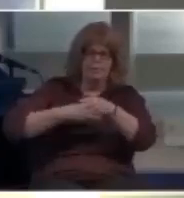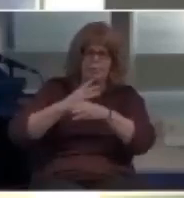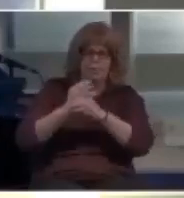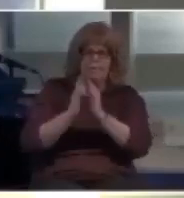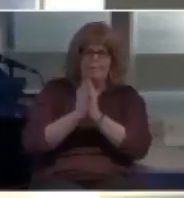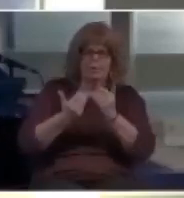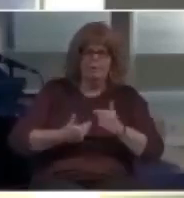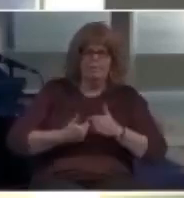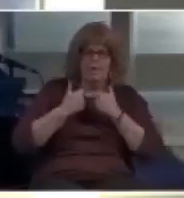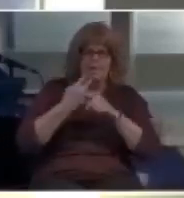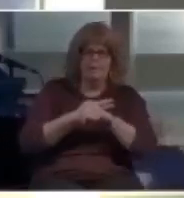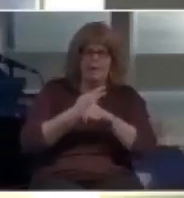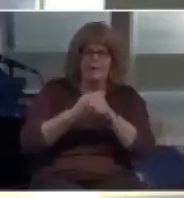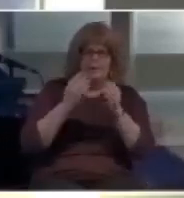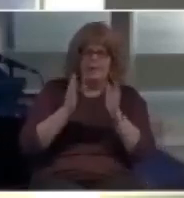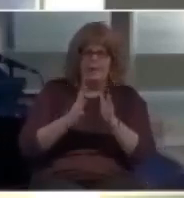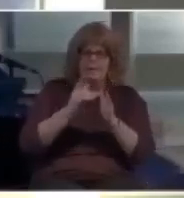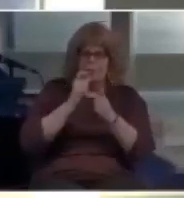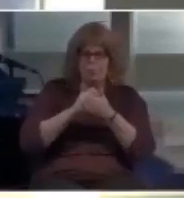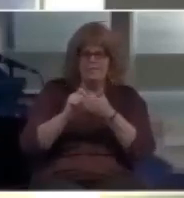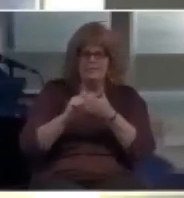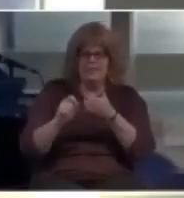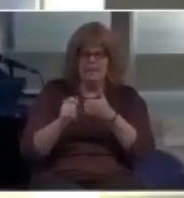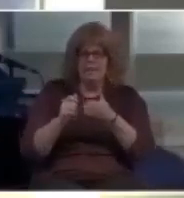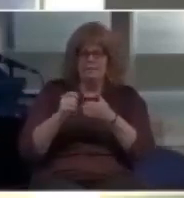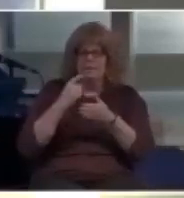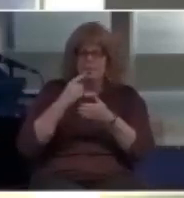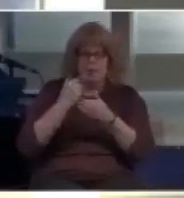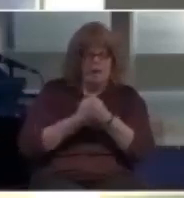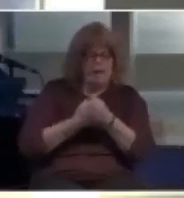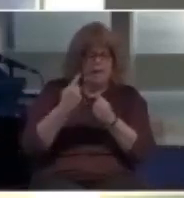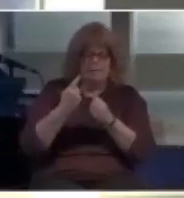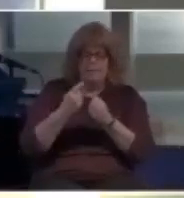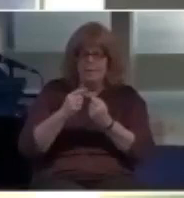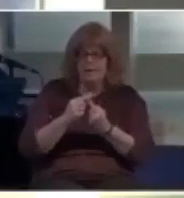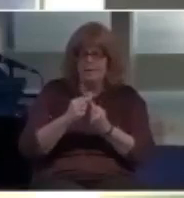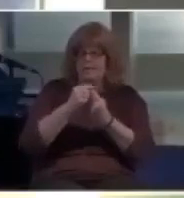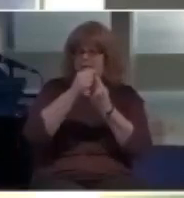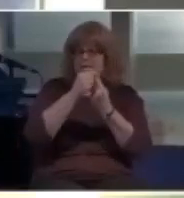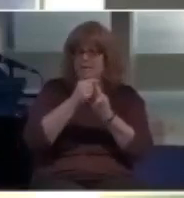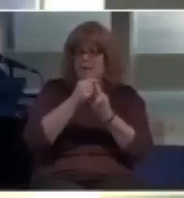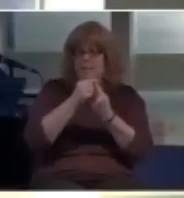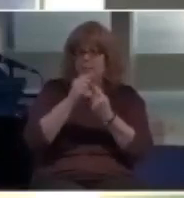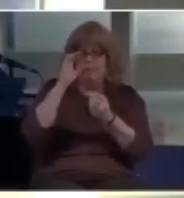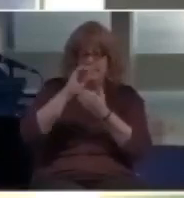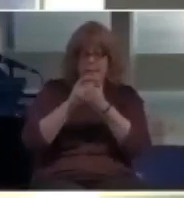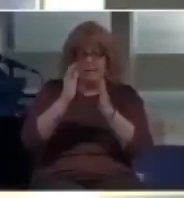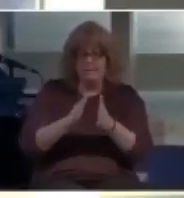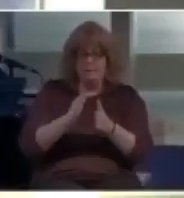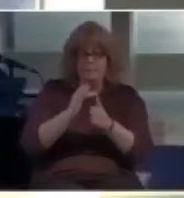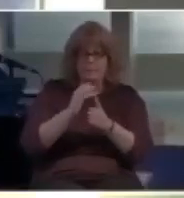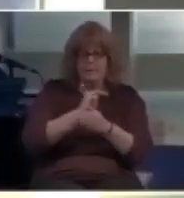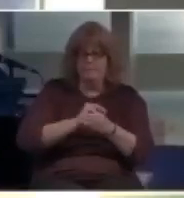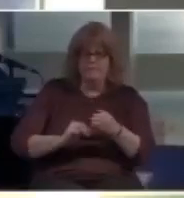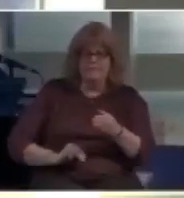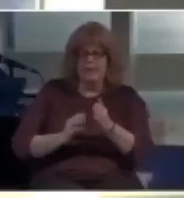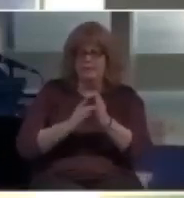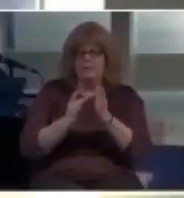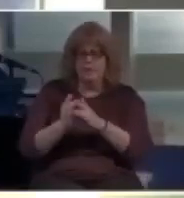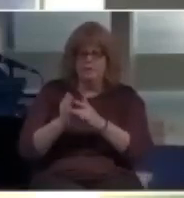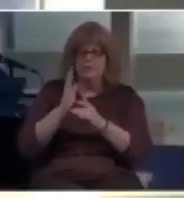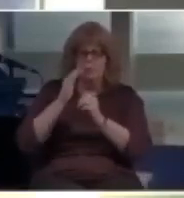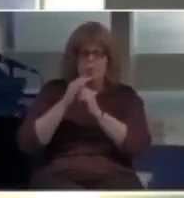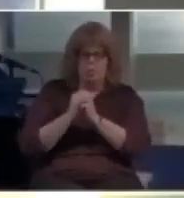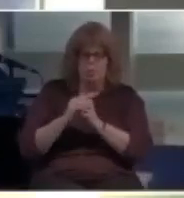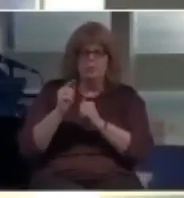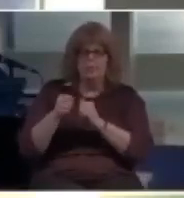Lamb who has been slain. And so he says, everybody except believers in Messiah Jesus are going to worship